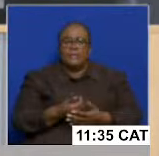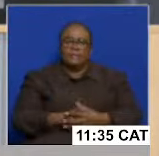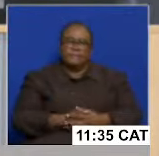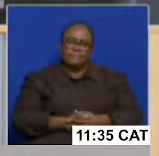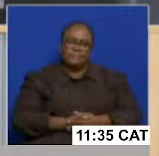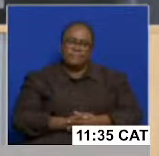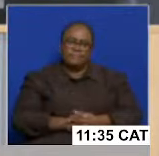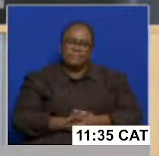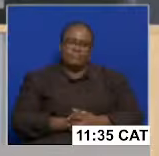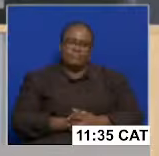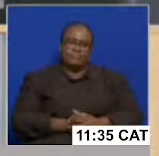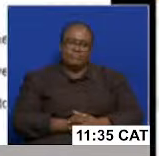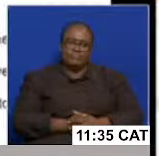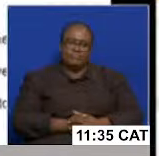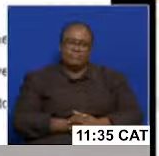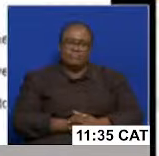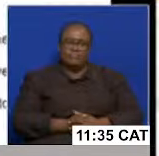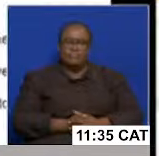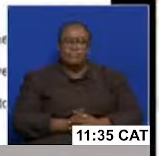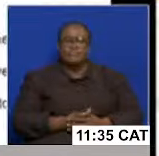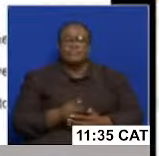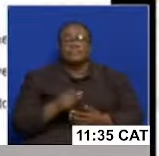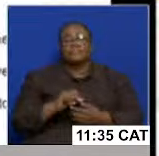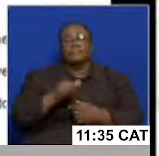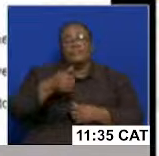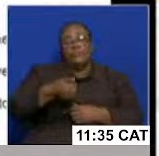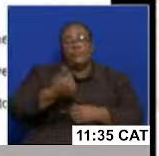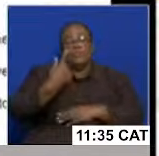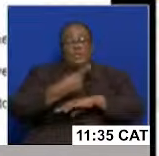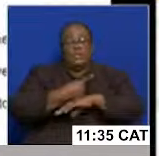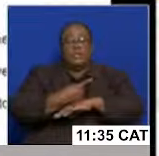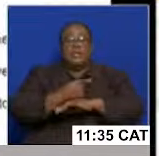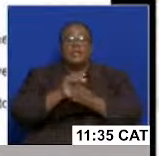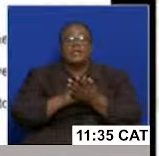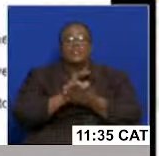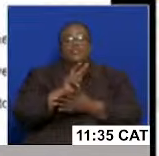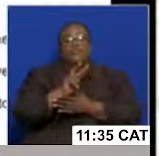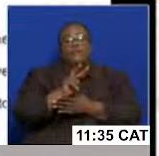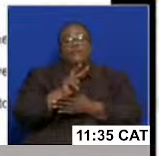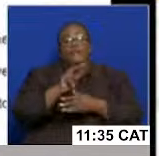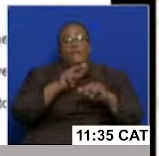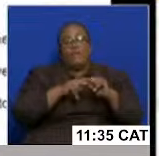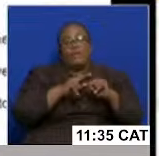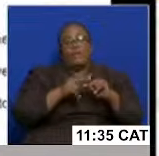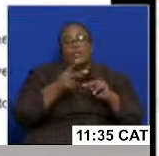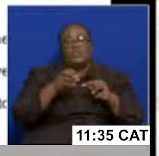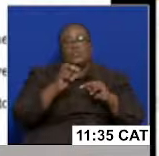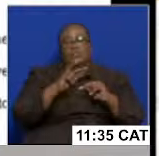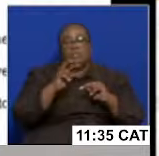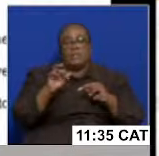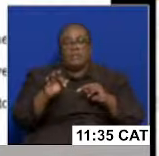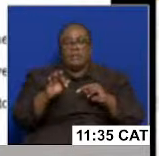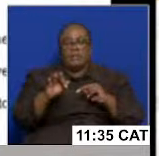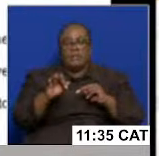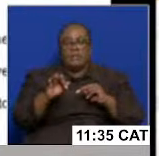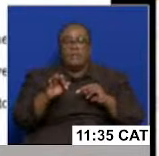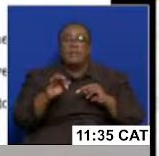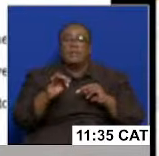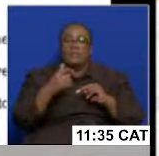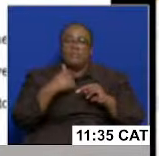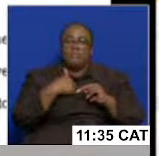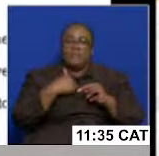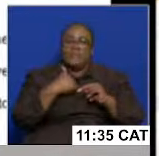The following day, on Sunday, 12 February 2023, I met with Mr. Simon at the same house in